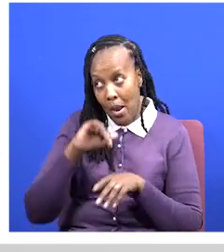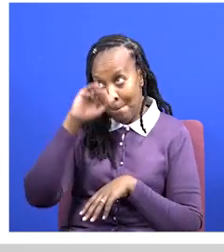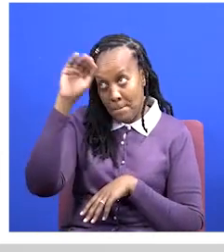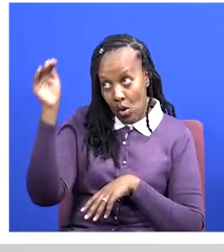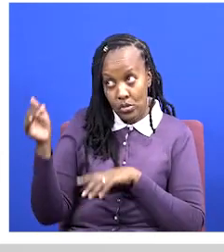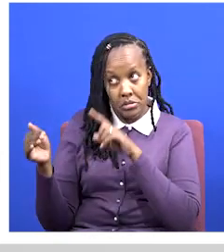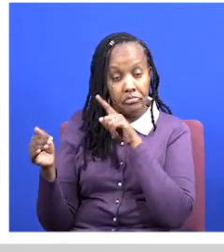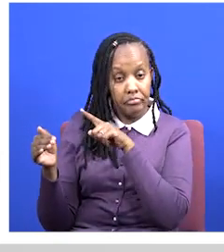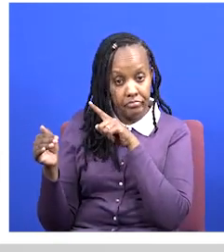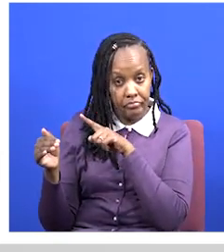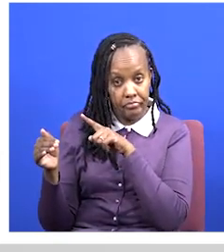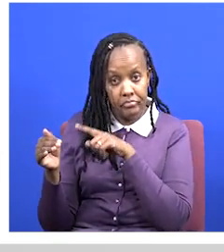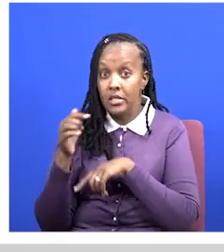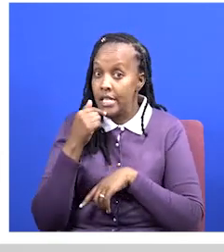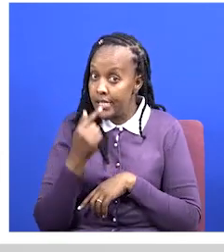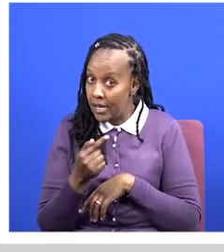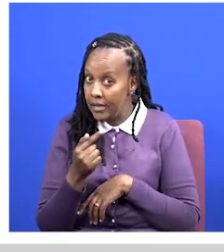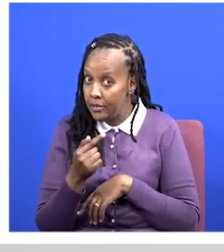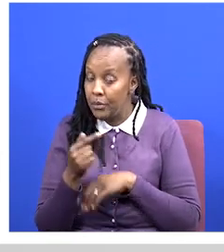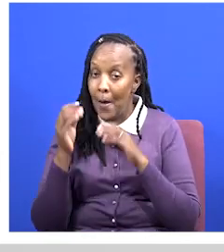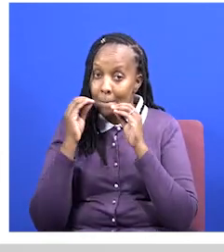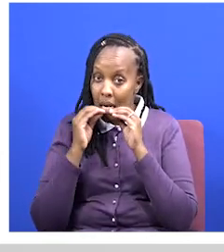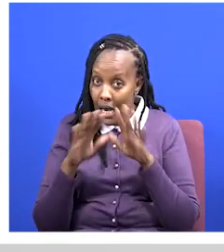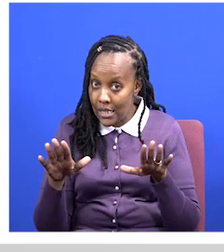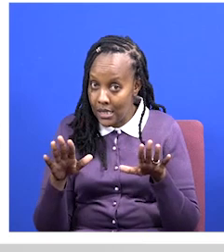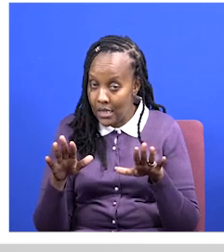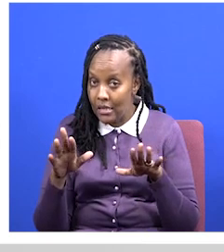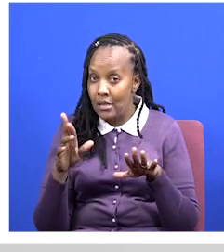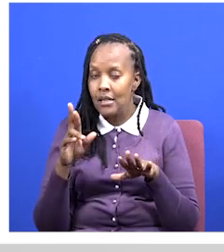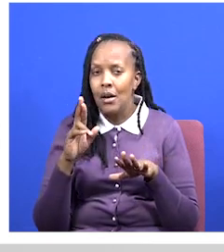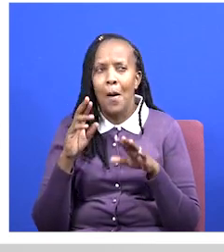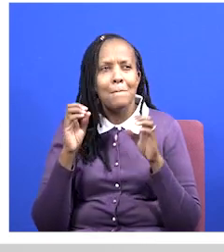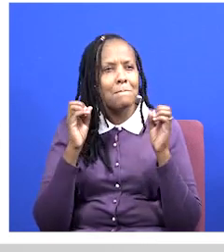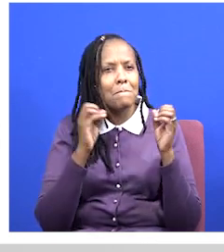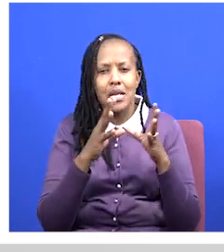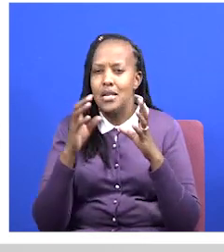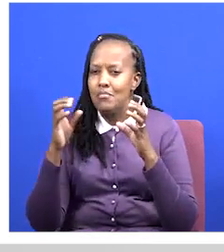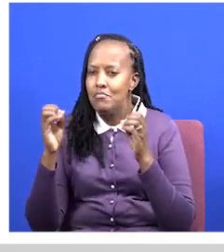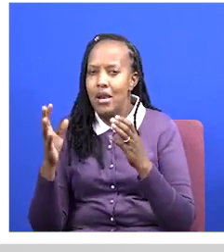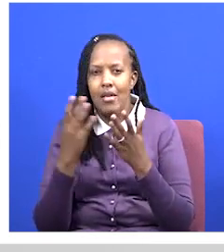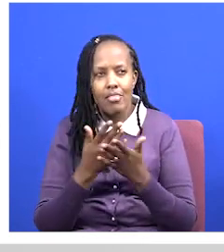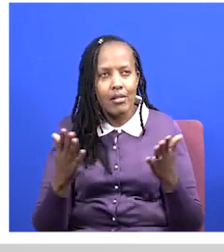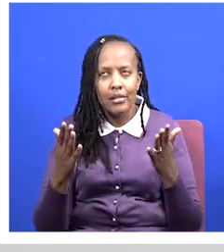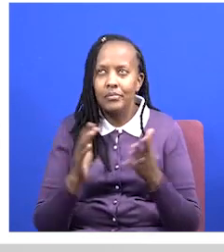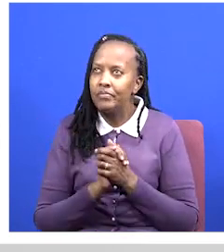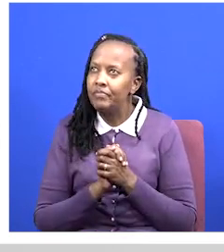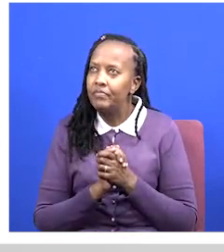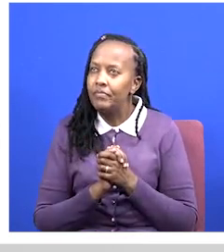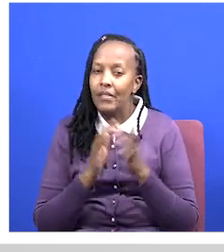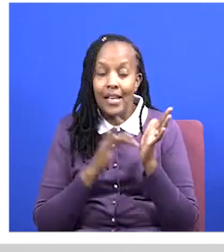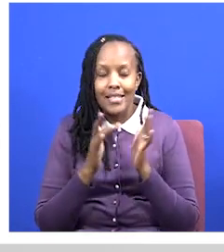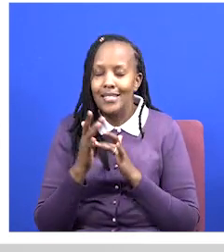mountain. He said, "Blessed were many things."